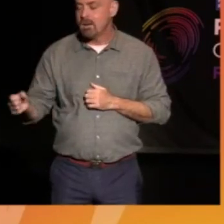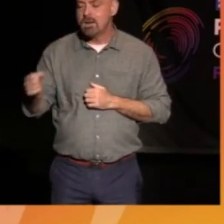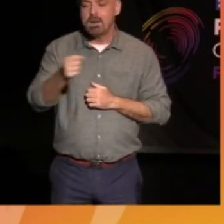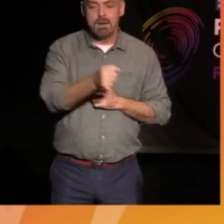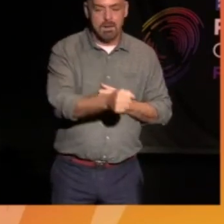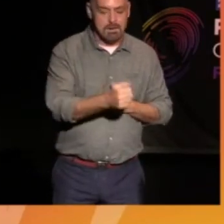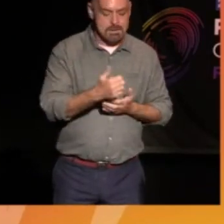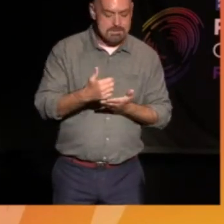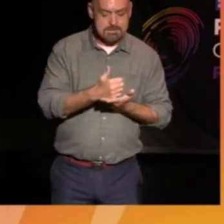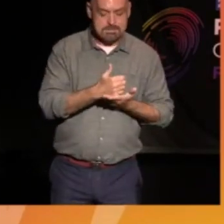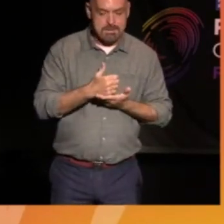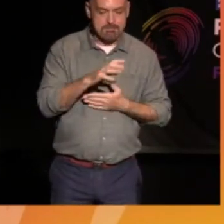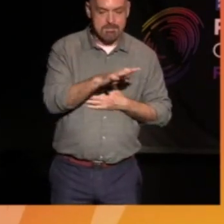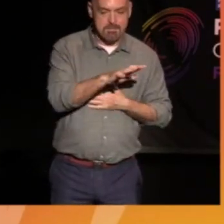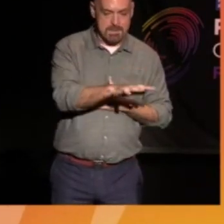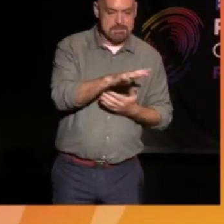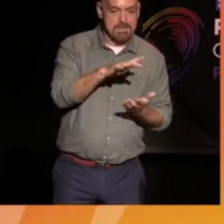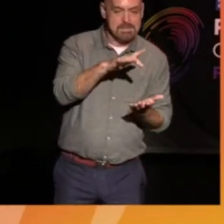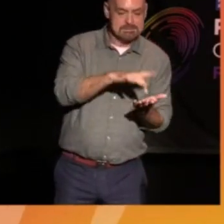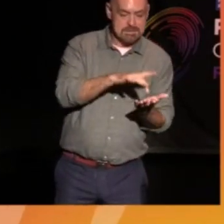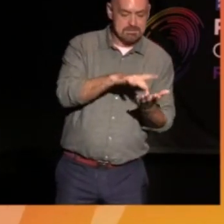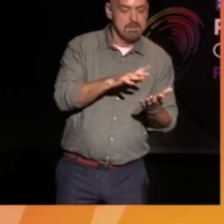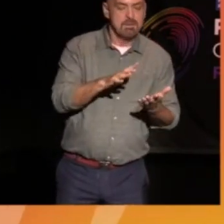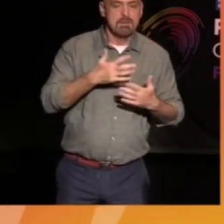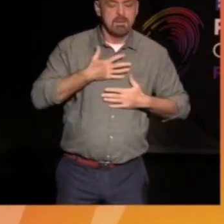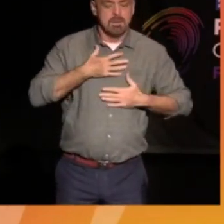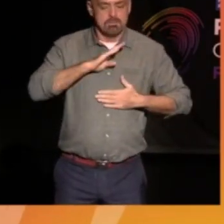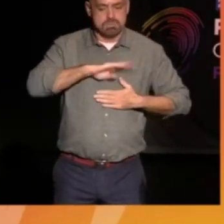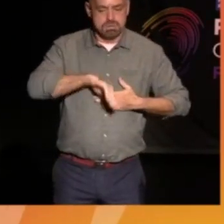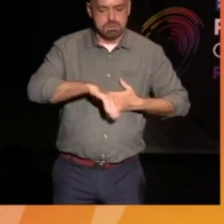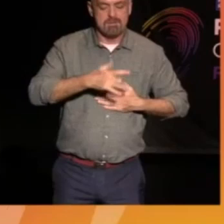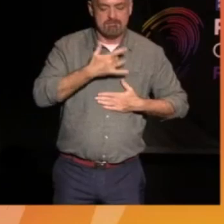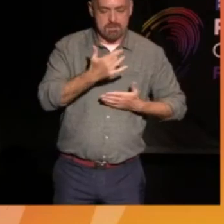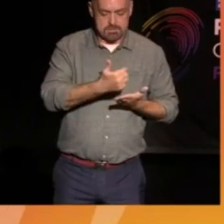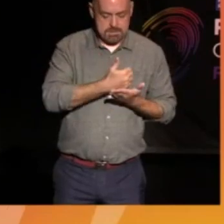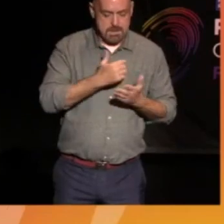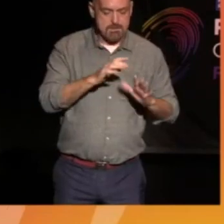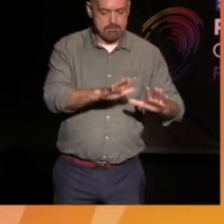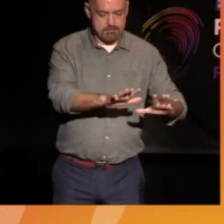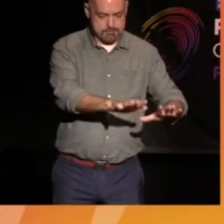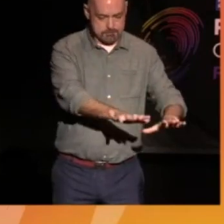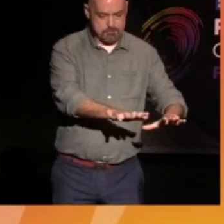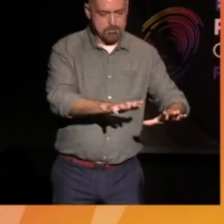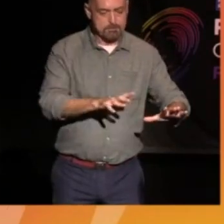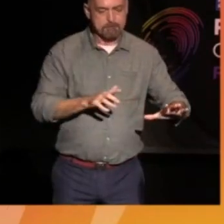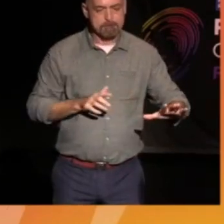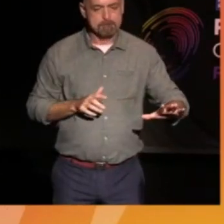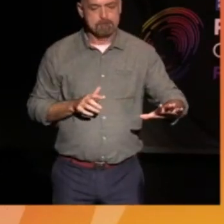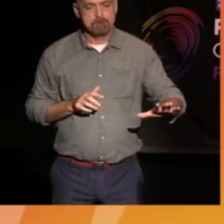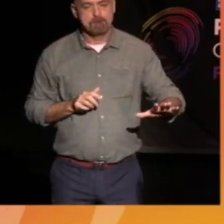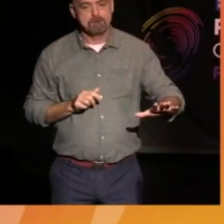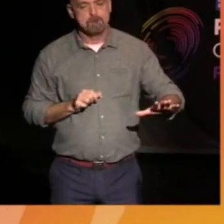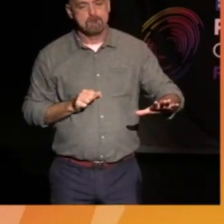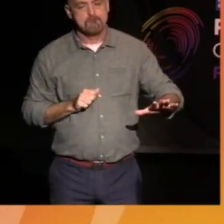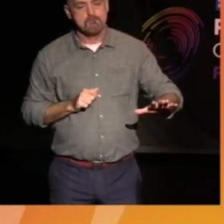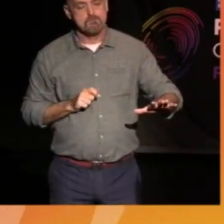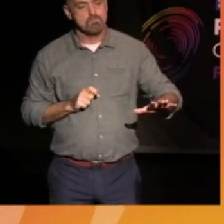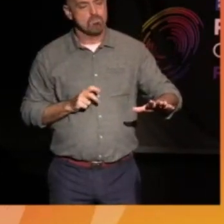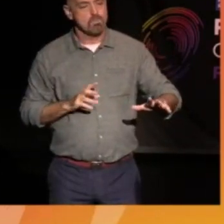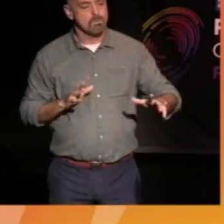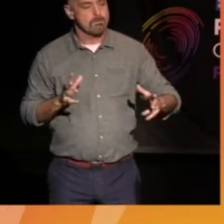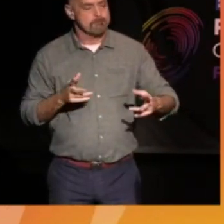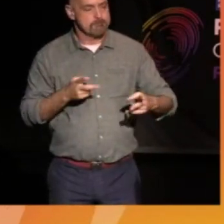where they feel safe, and they are counseled, and they take care of. And